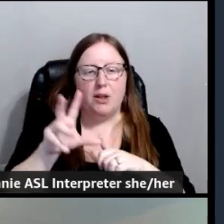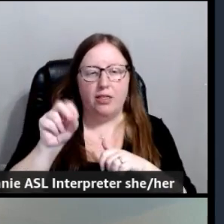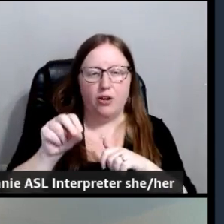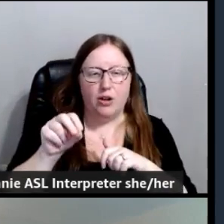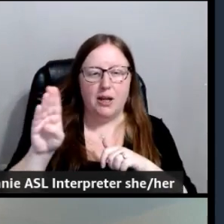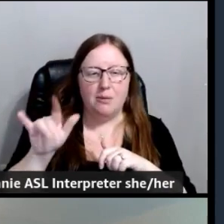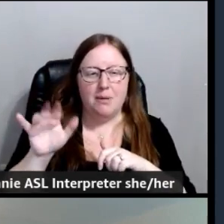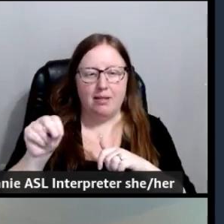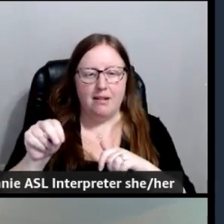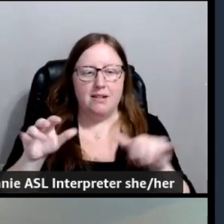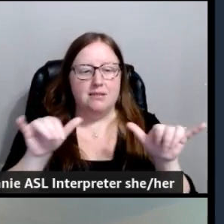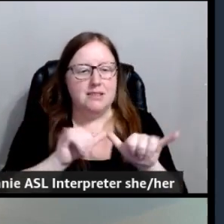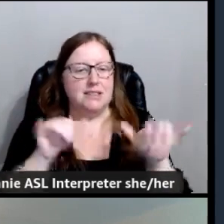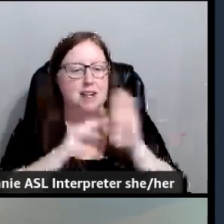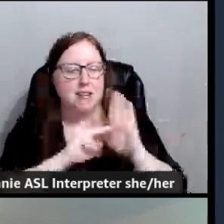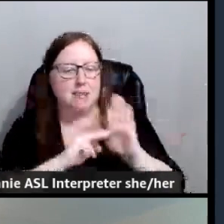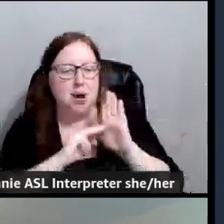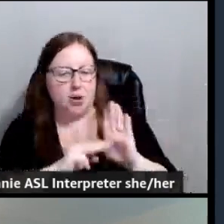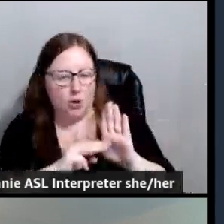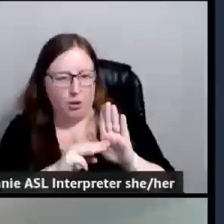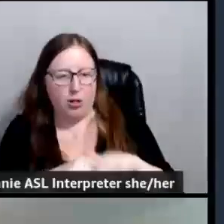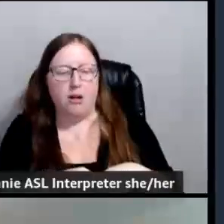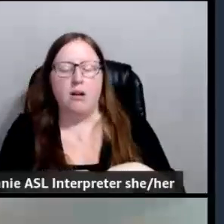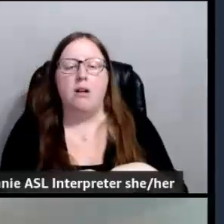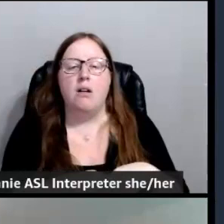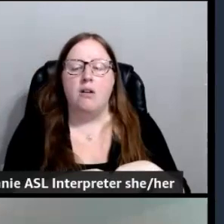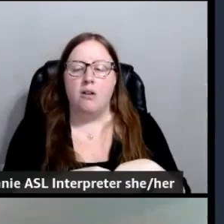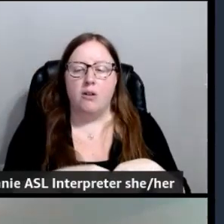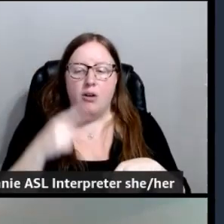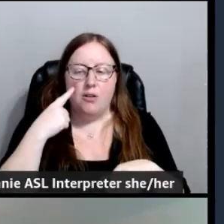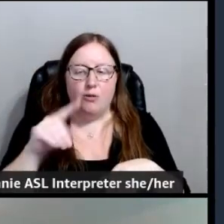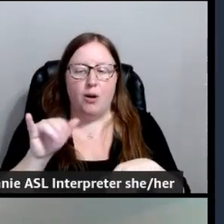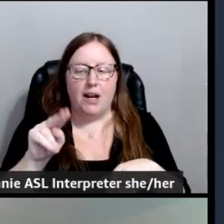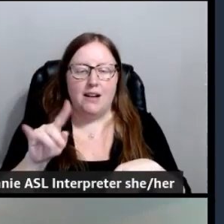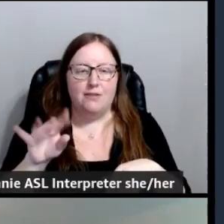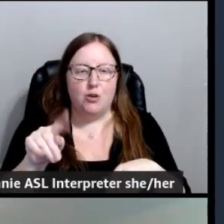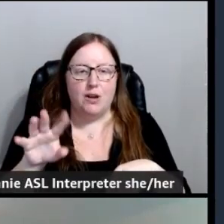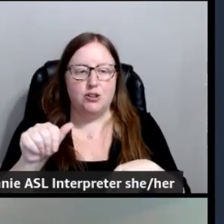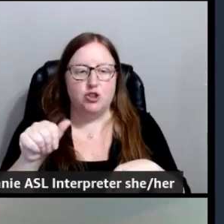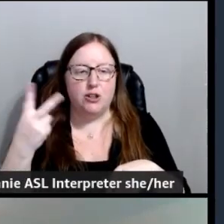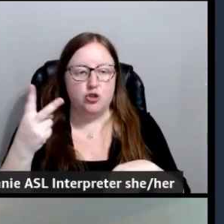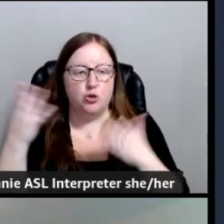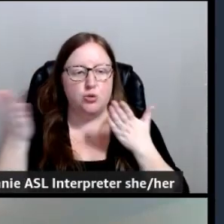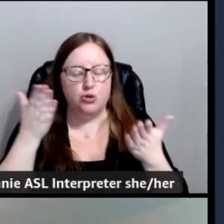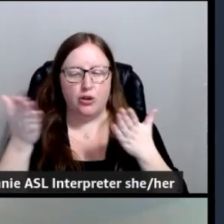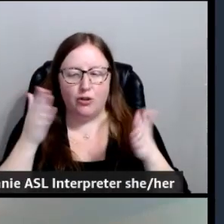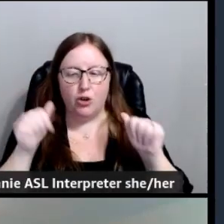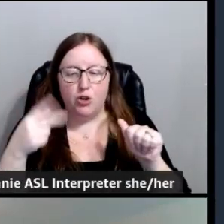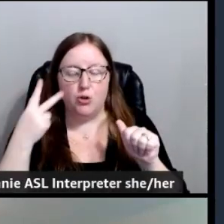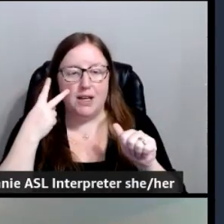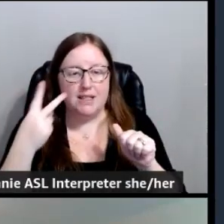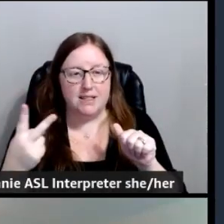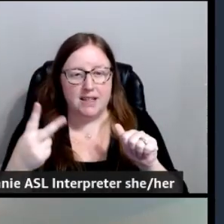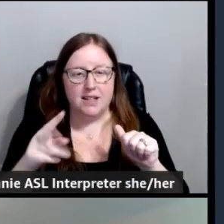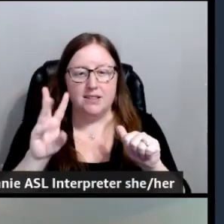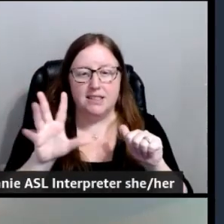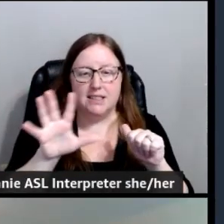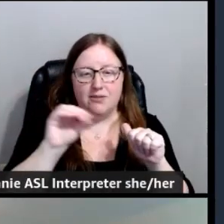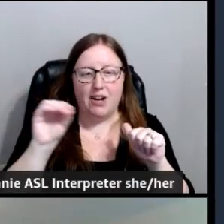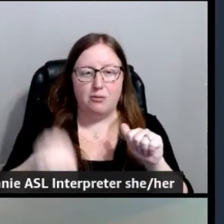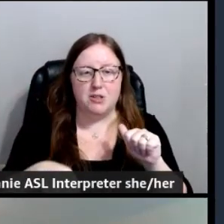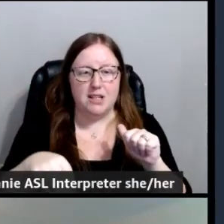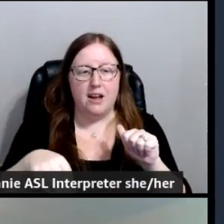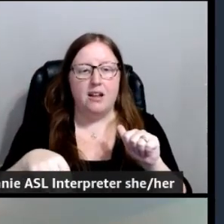size model, inferencing 30 billion size model on Inferentia 2 server. And you can see that the throughput, we are 65% high